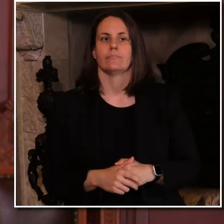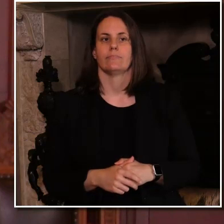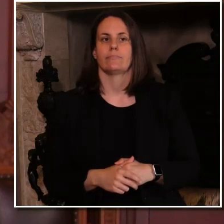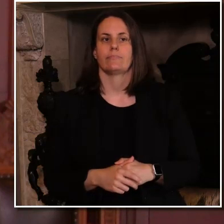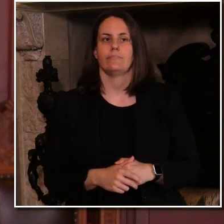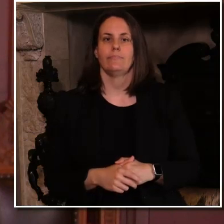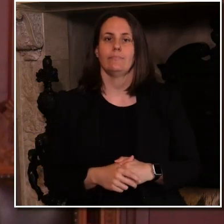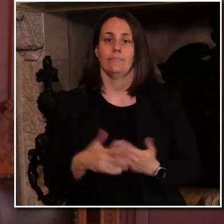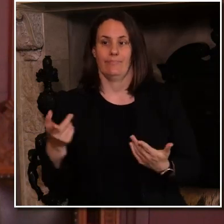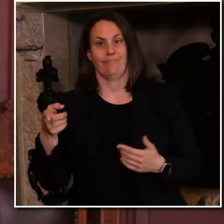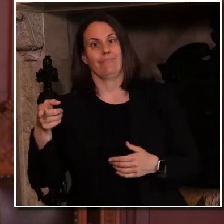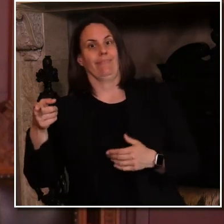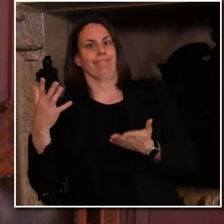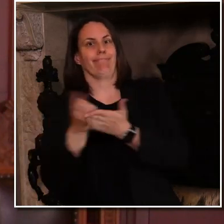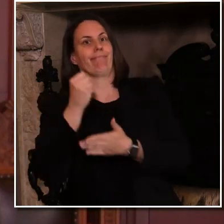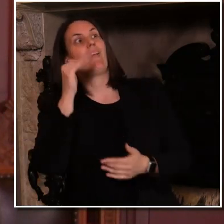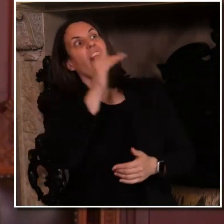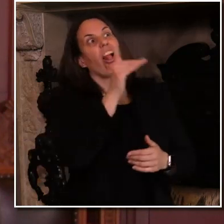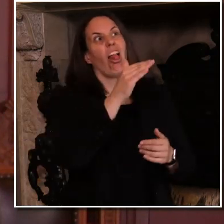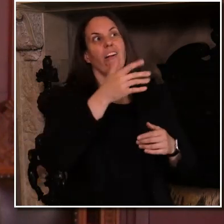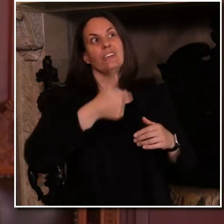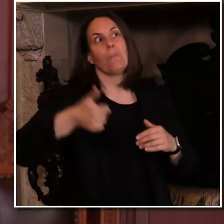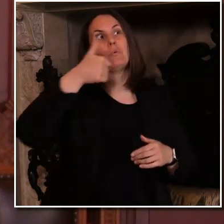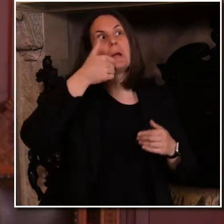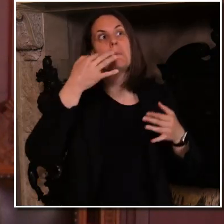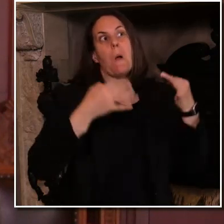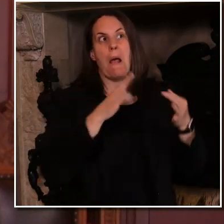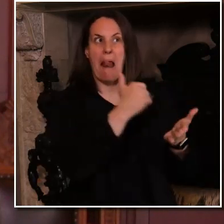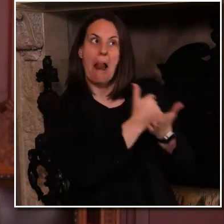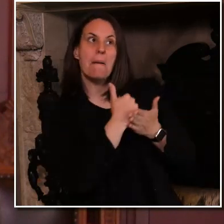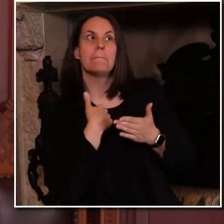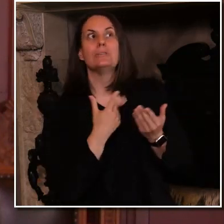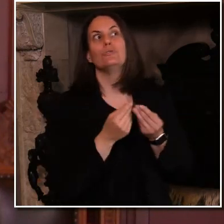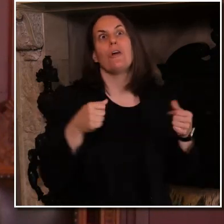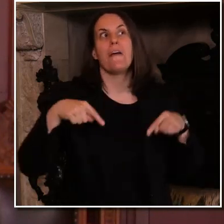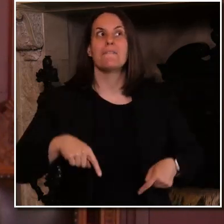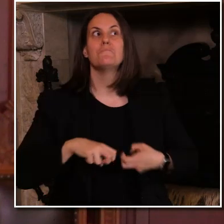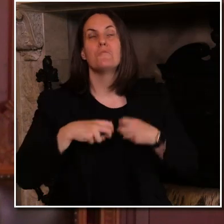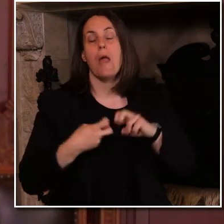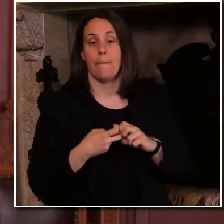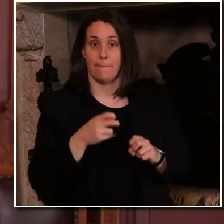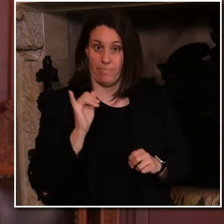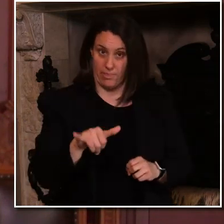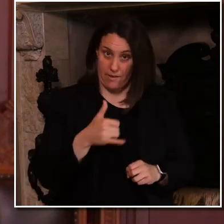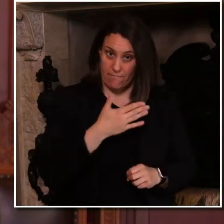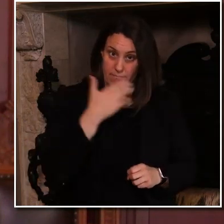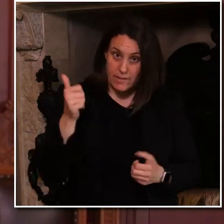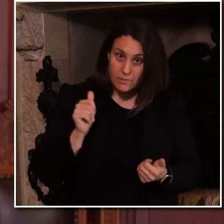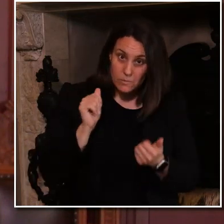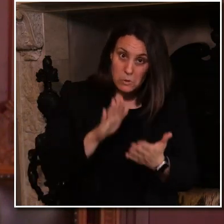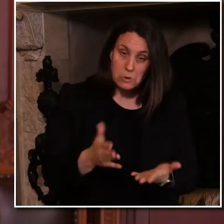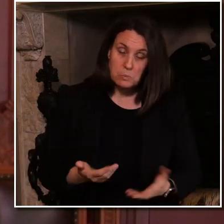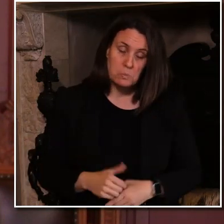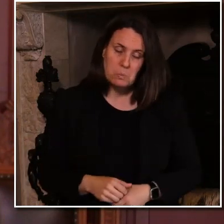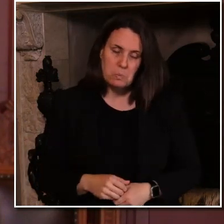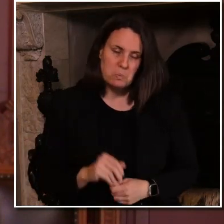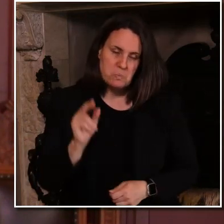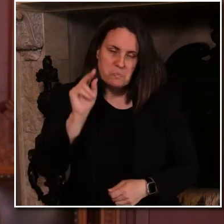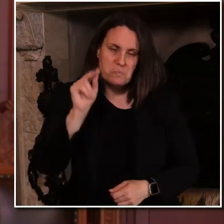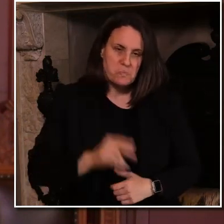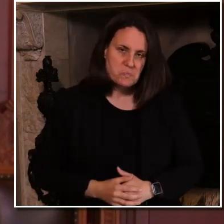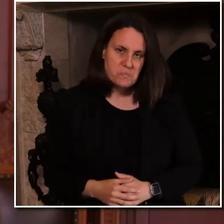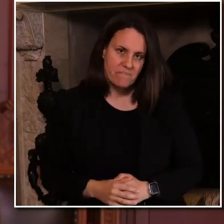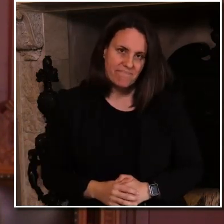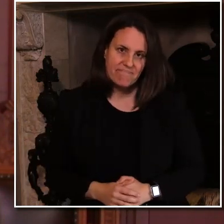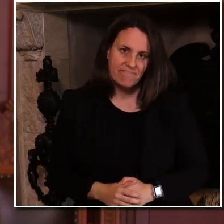this case. My door is open. I said this morning. Somebody asked me a similar